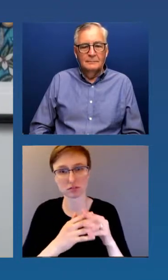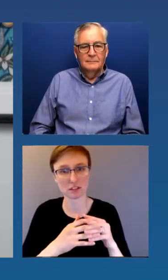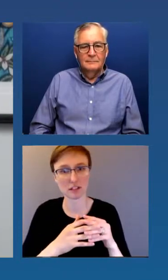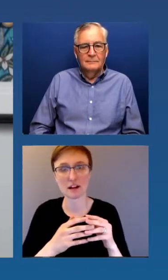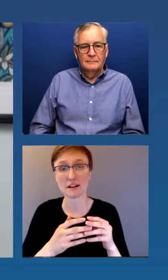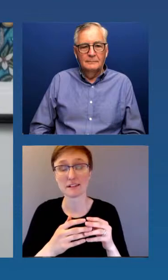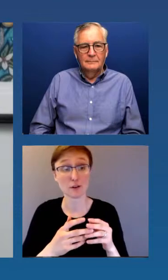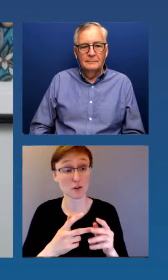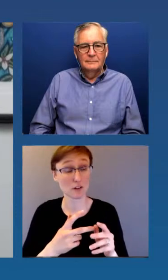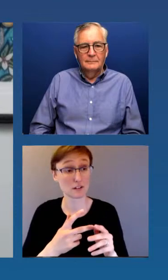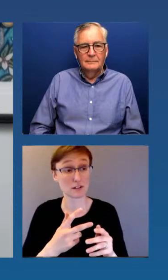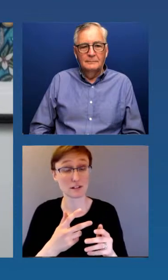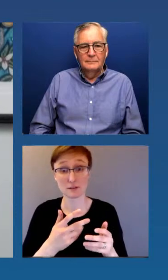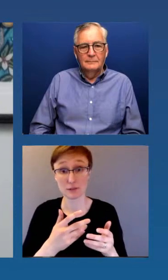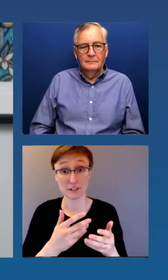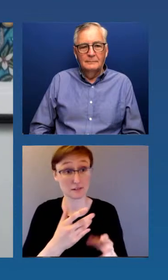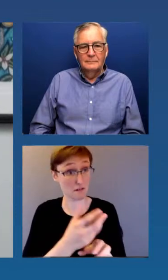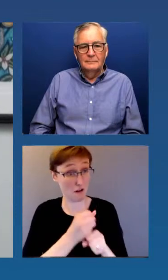we could.